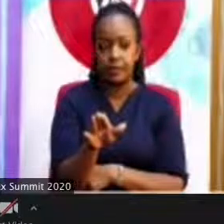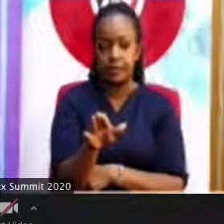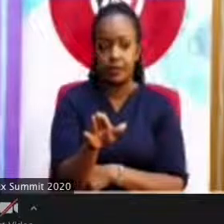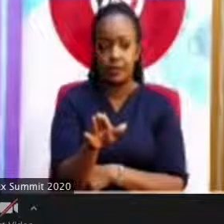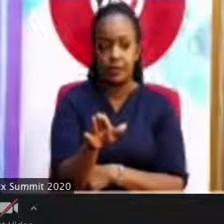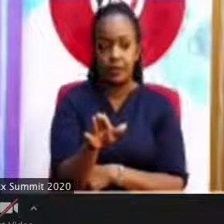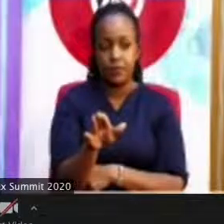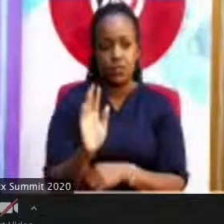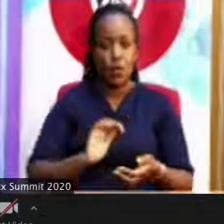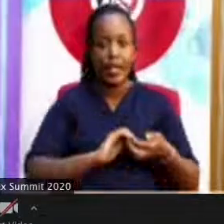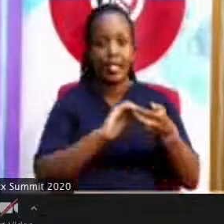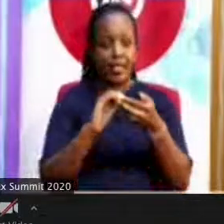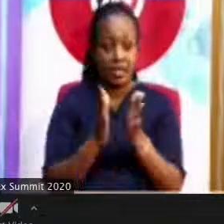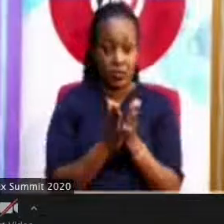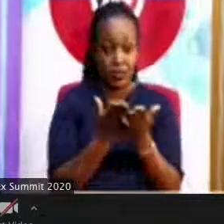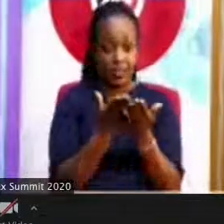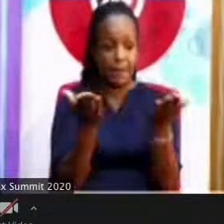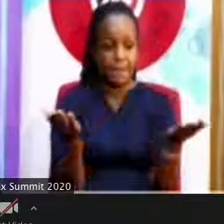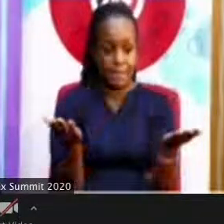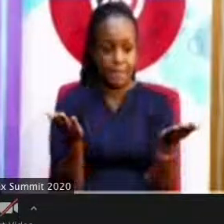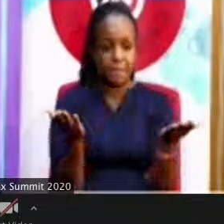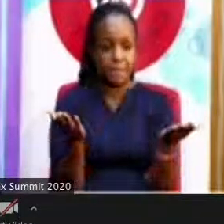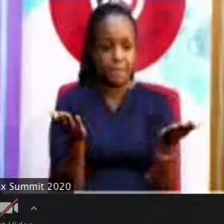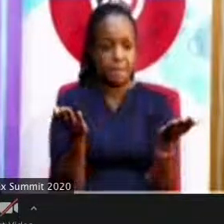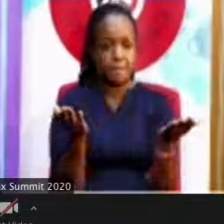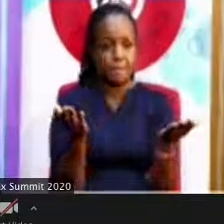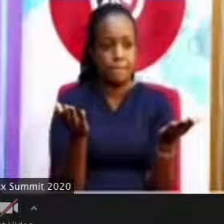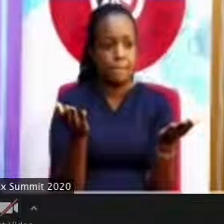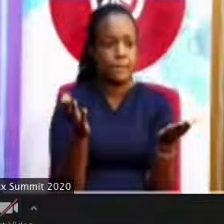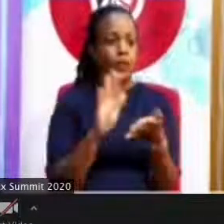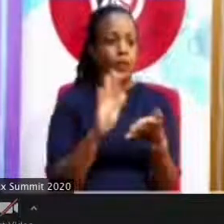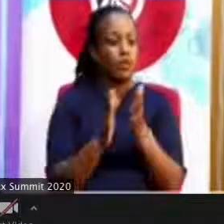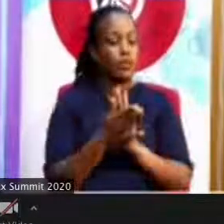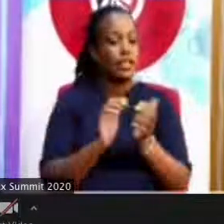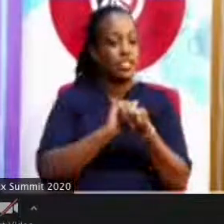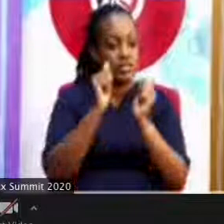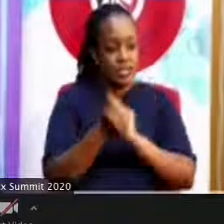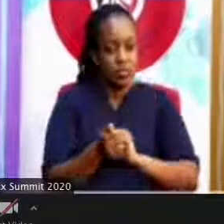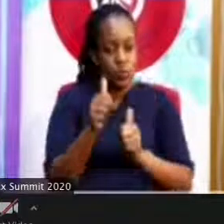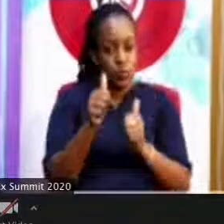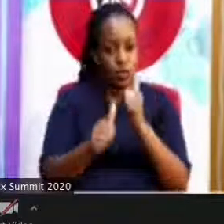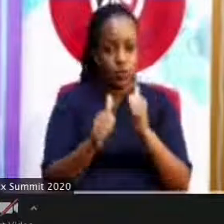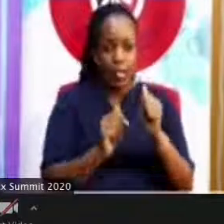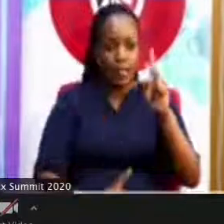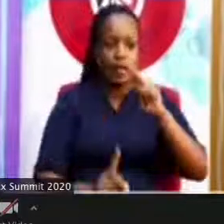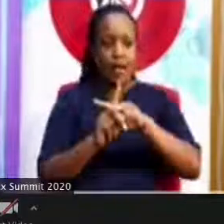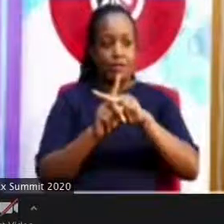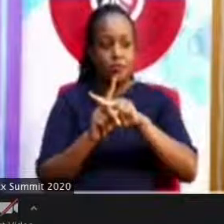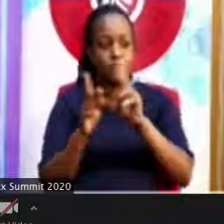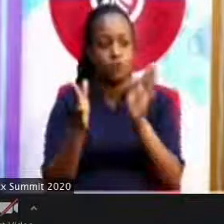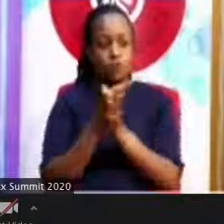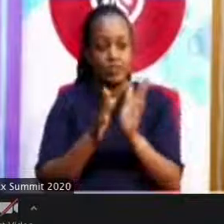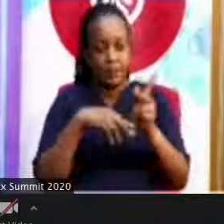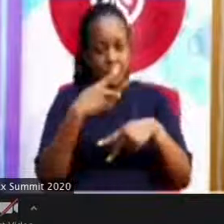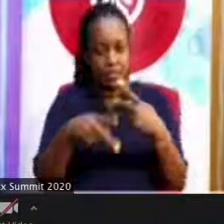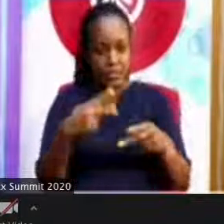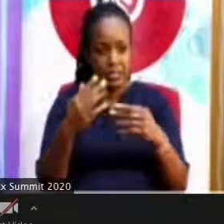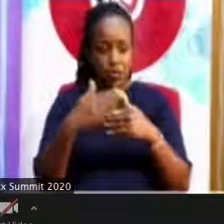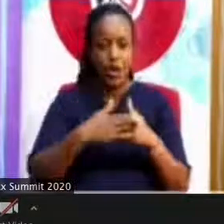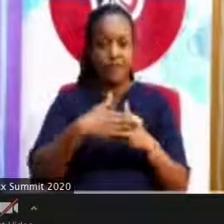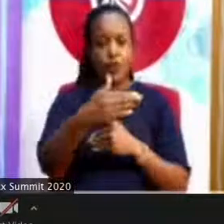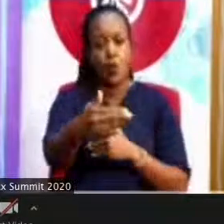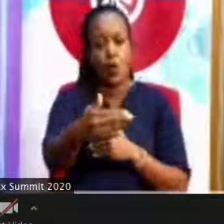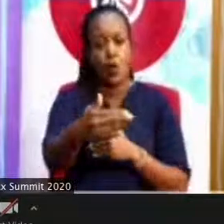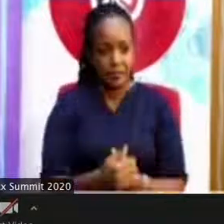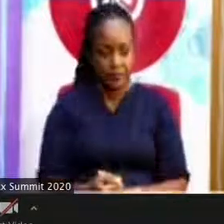engage with them in respect of changes that will come in our processes going forward,